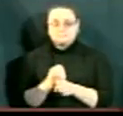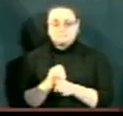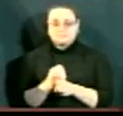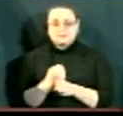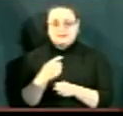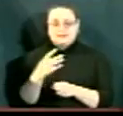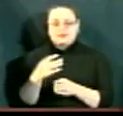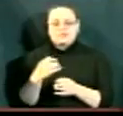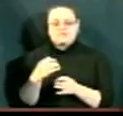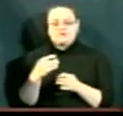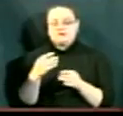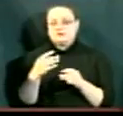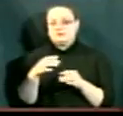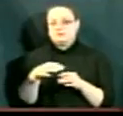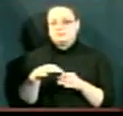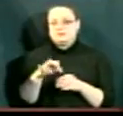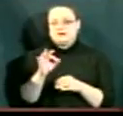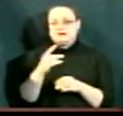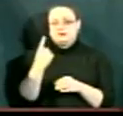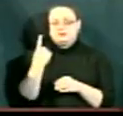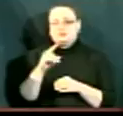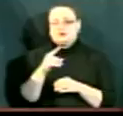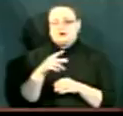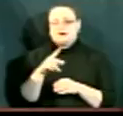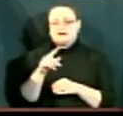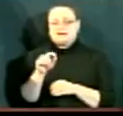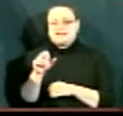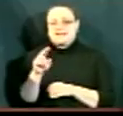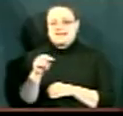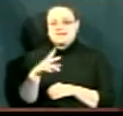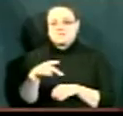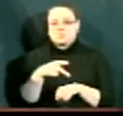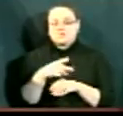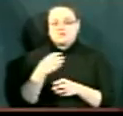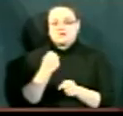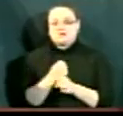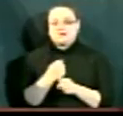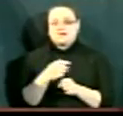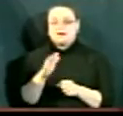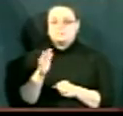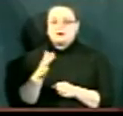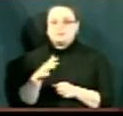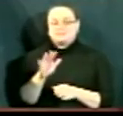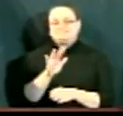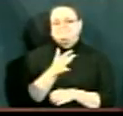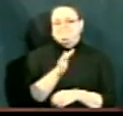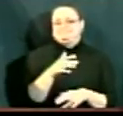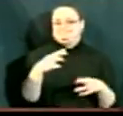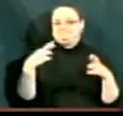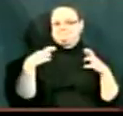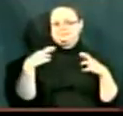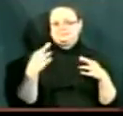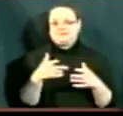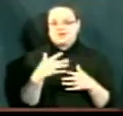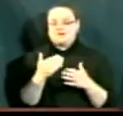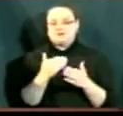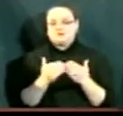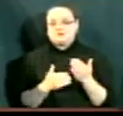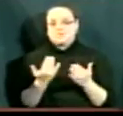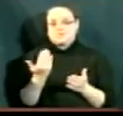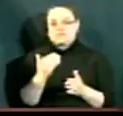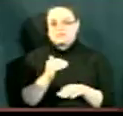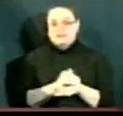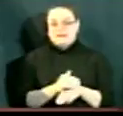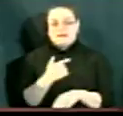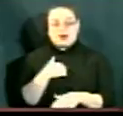finalist for the Tennessee Principal of the Year. I am currently semi-retired, and after listening to all of this tonight, I am